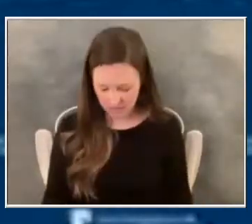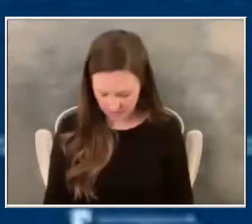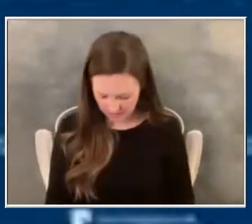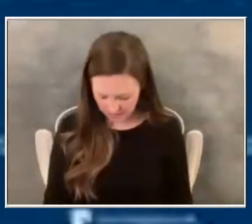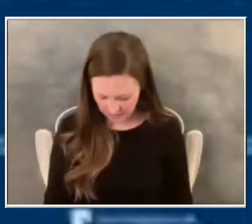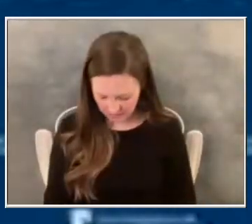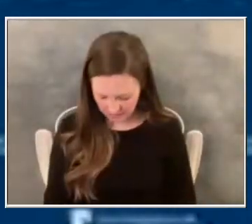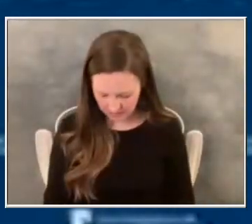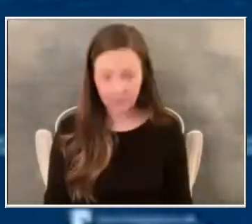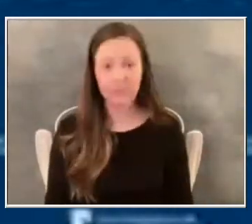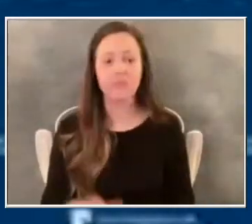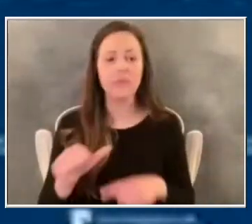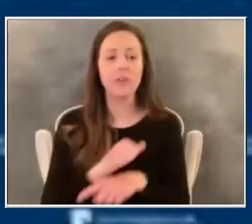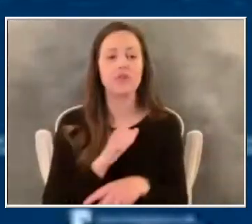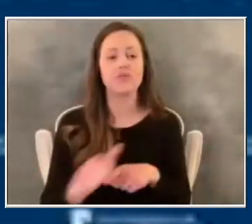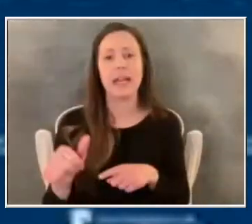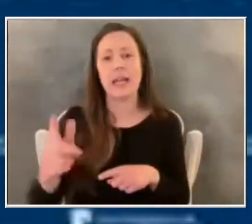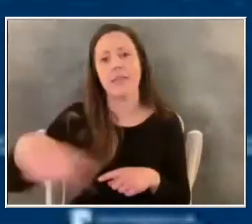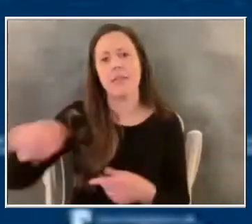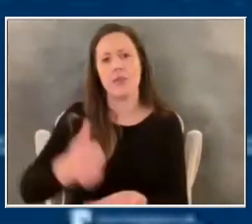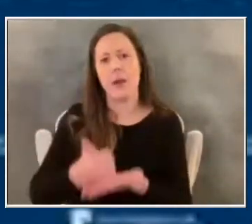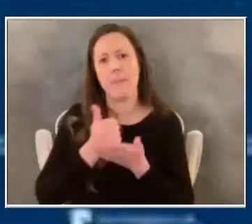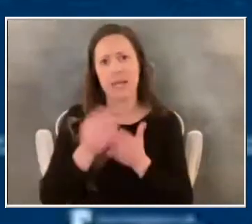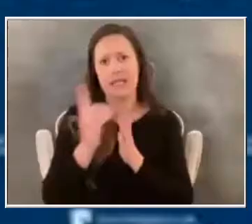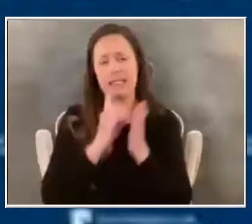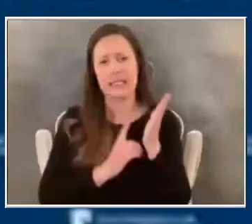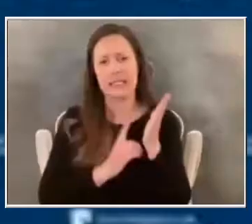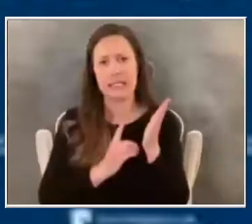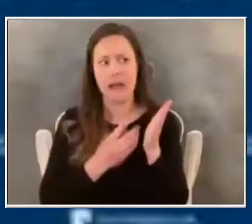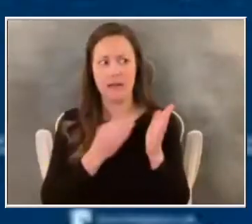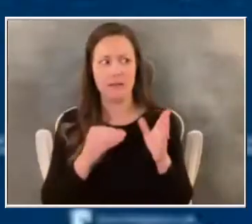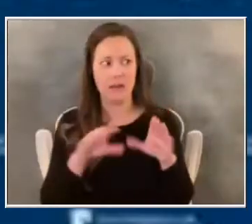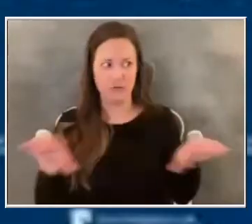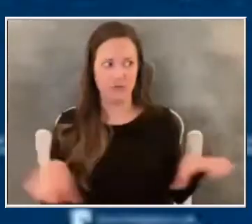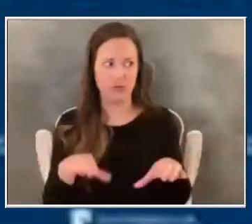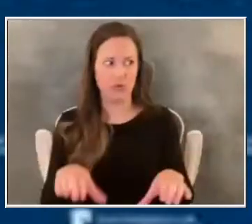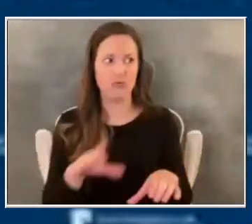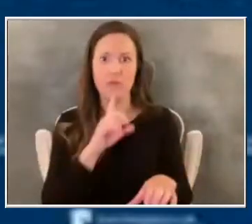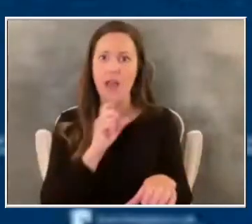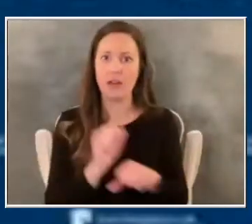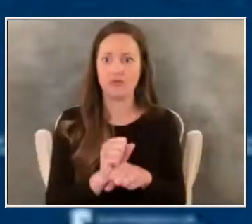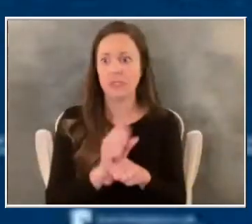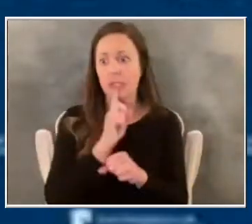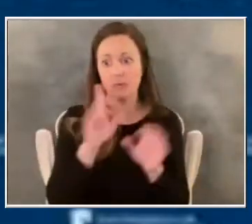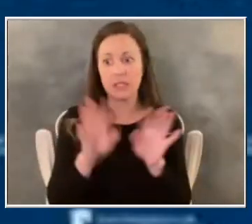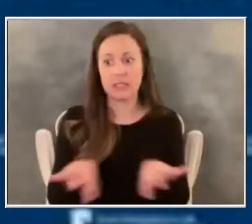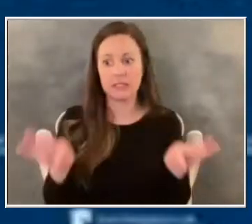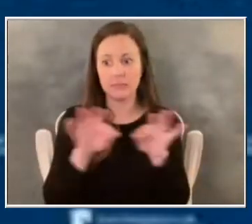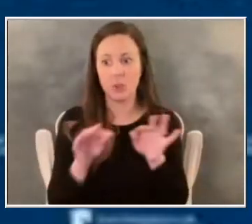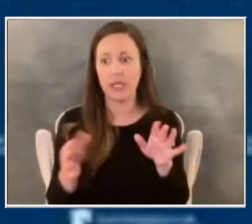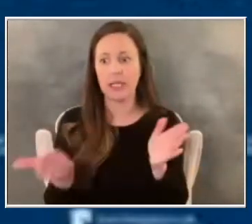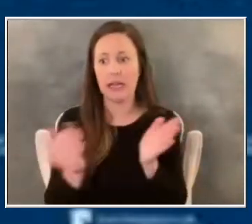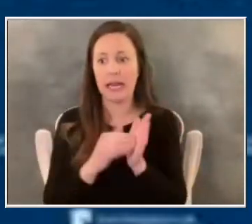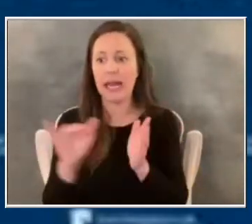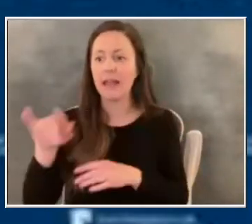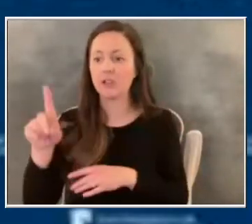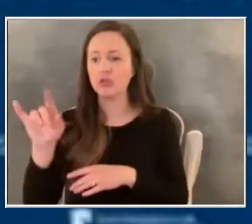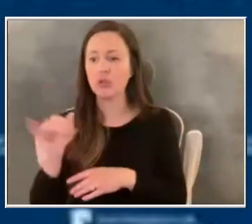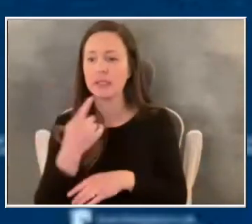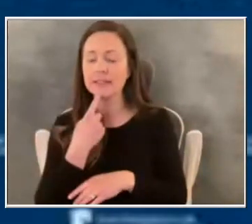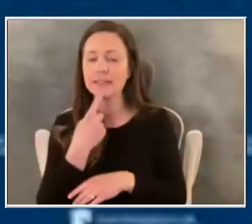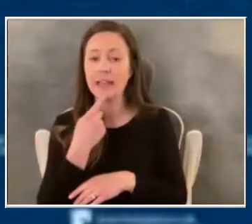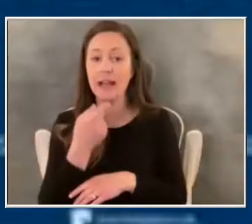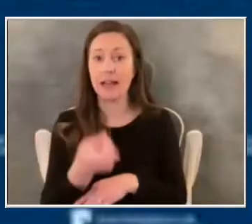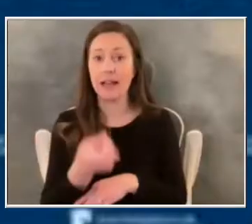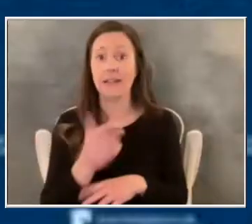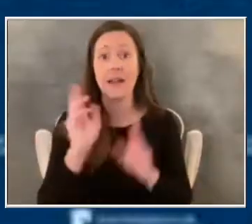they're helping us in designing and delivering is also important. Again, as Jody pointed out, these folks are doing this day